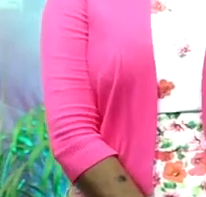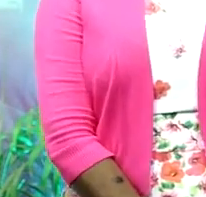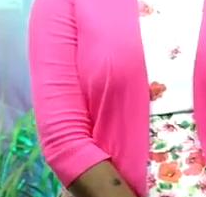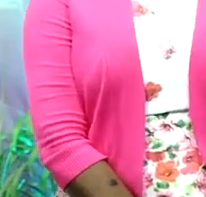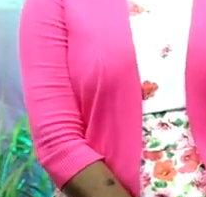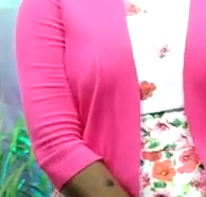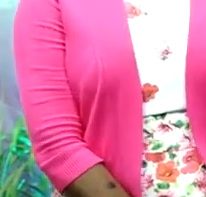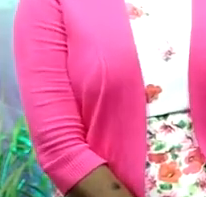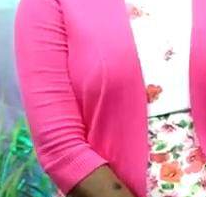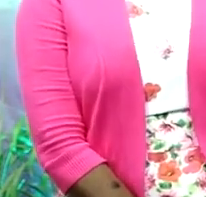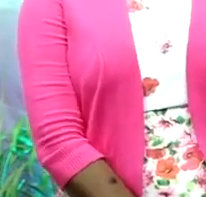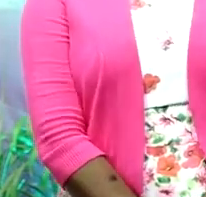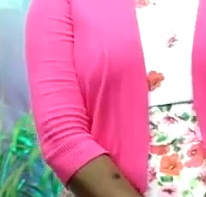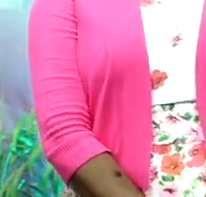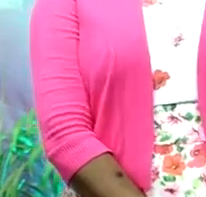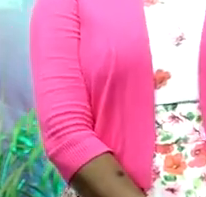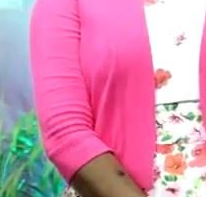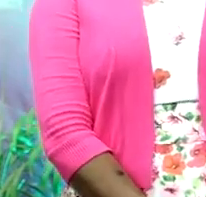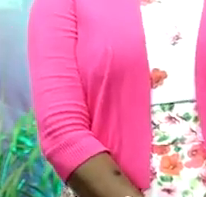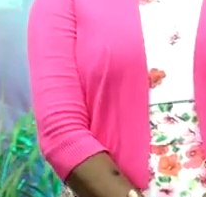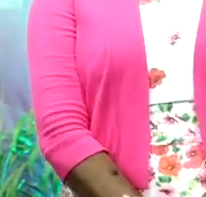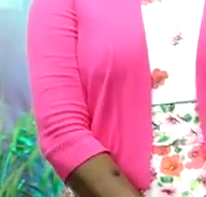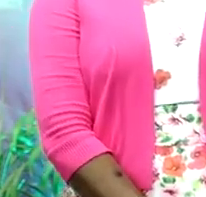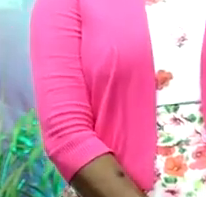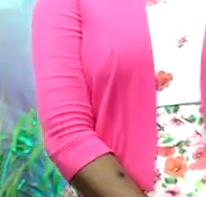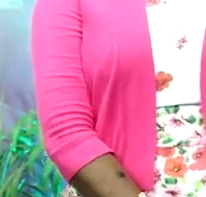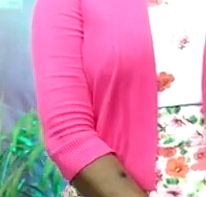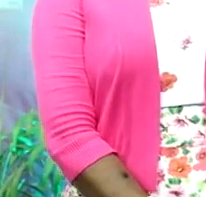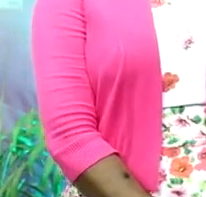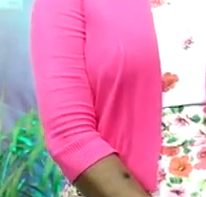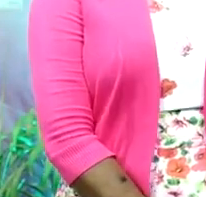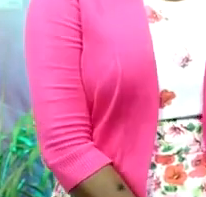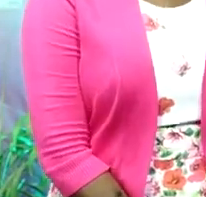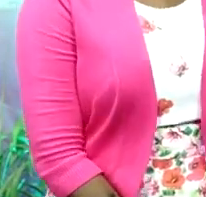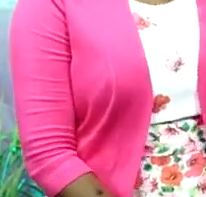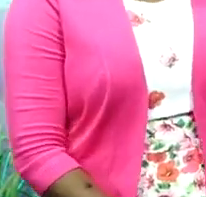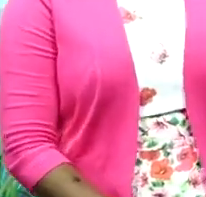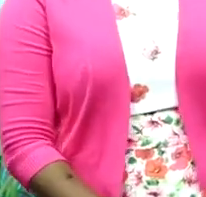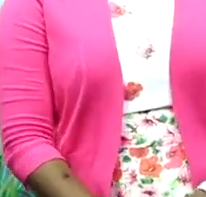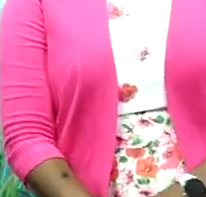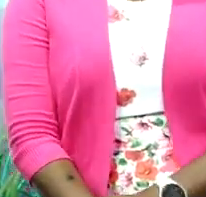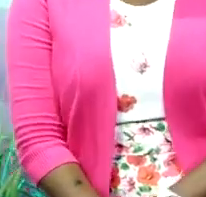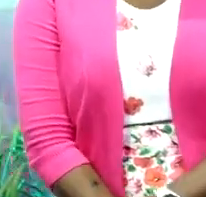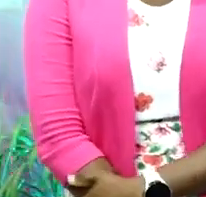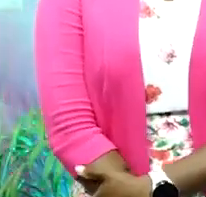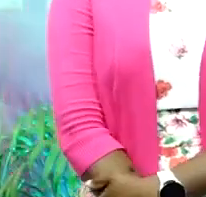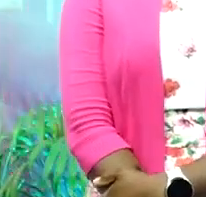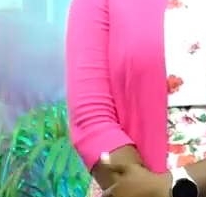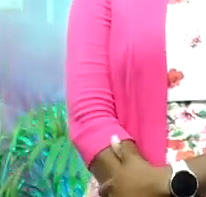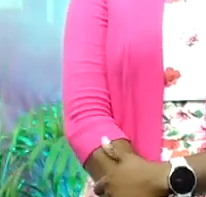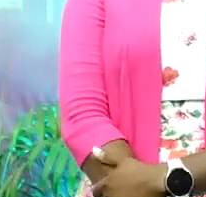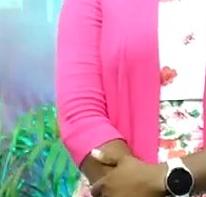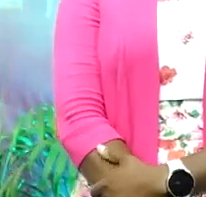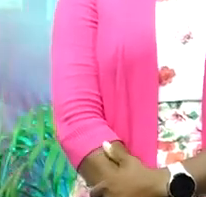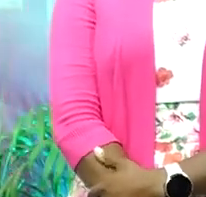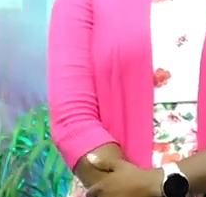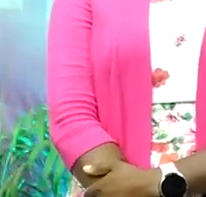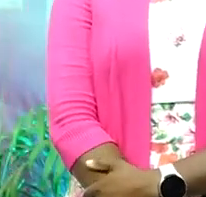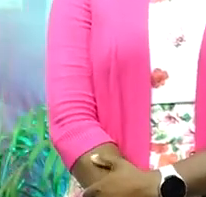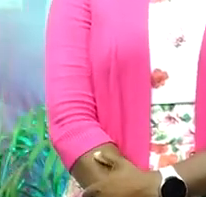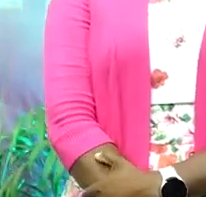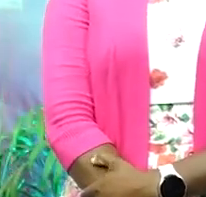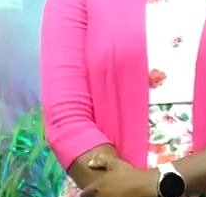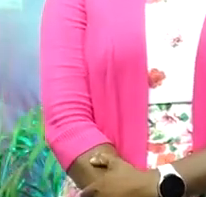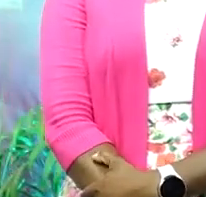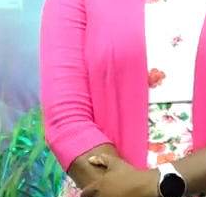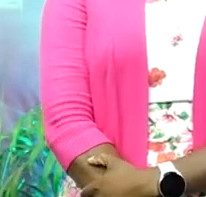this material online. Tonight, we shall have night vigil, which will commence